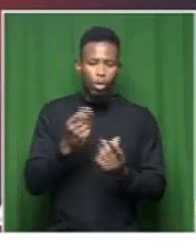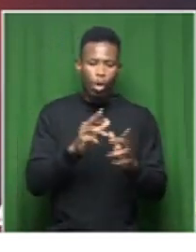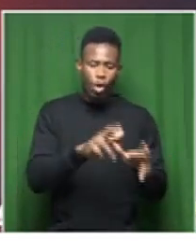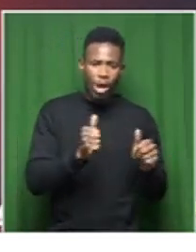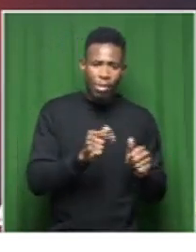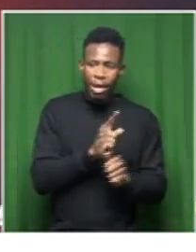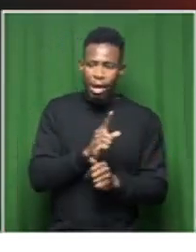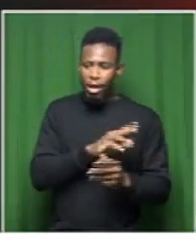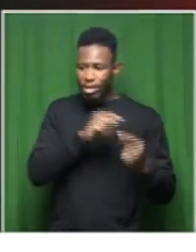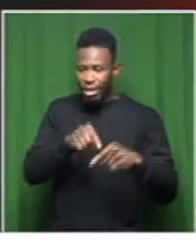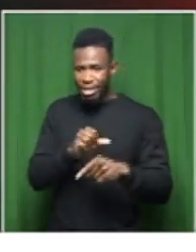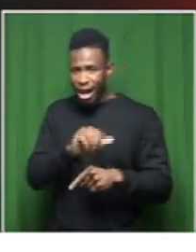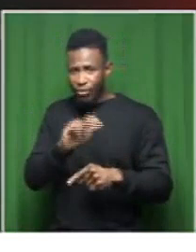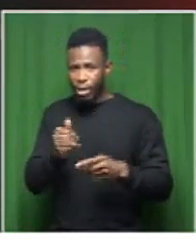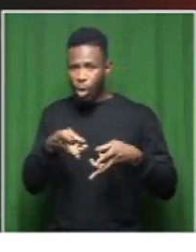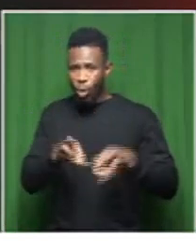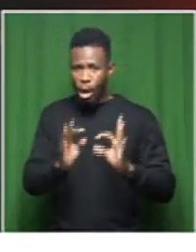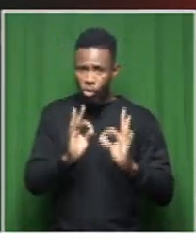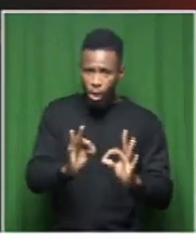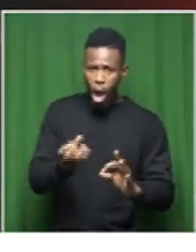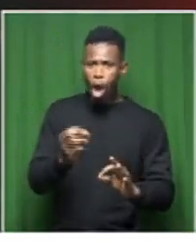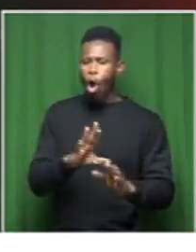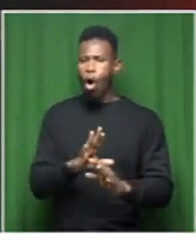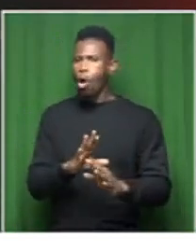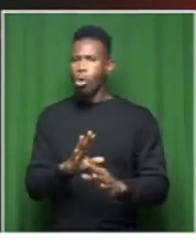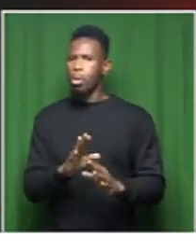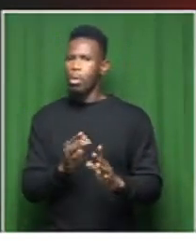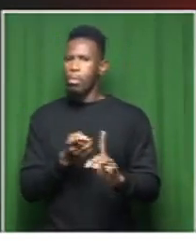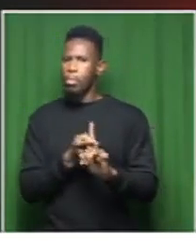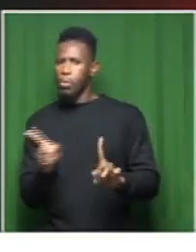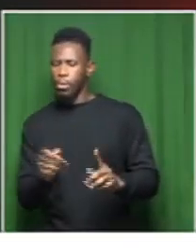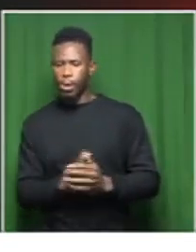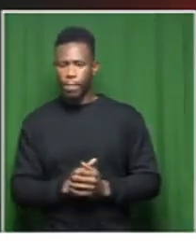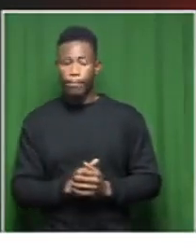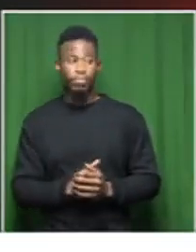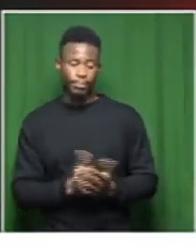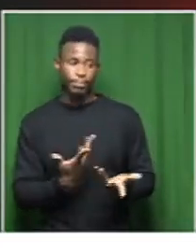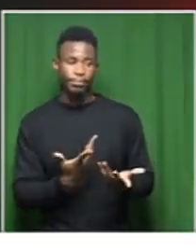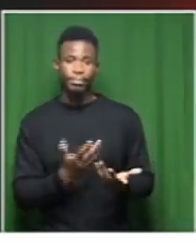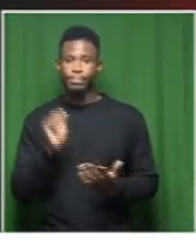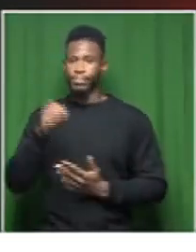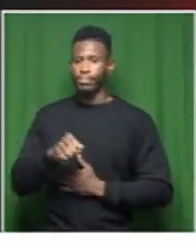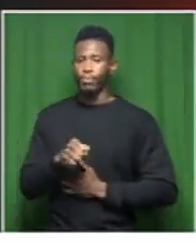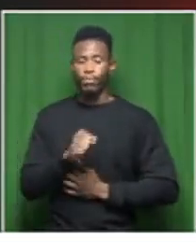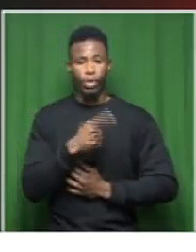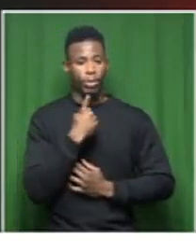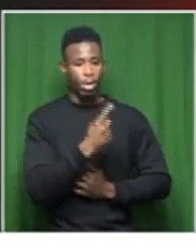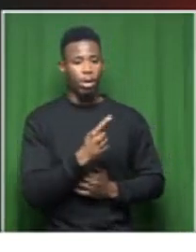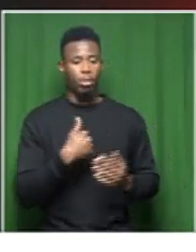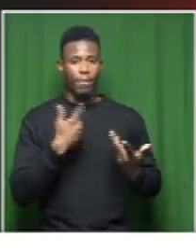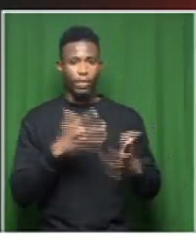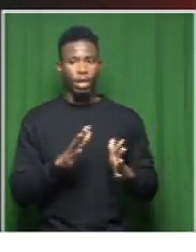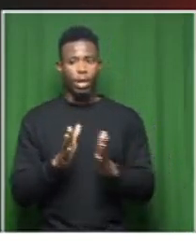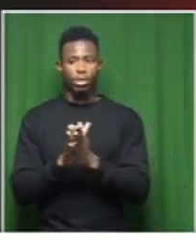what are you proposing? Yeah, as you said, I presented the document to 2